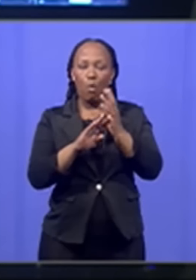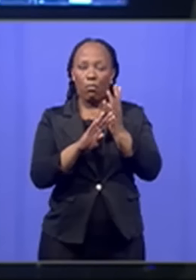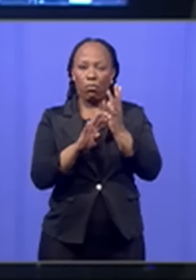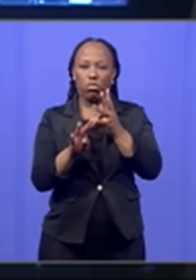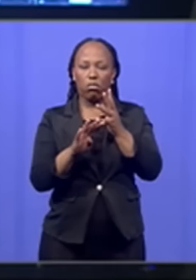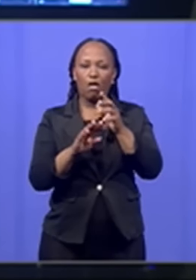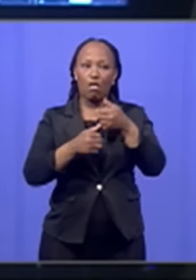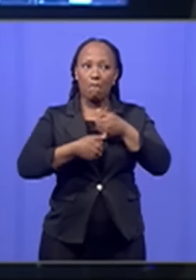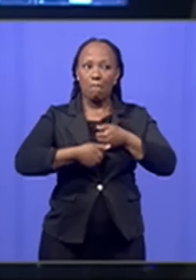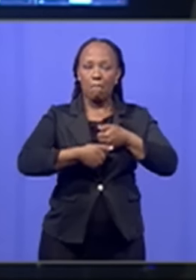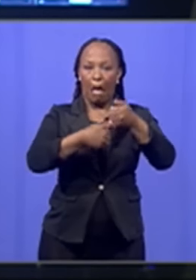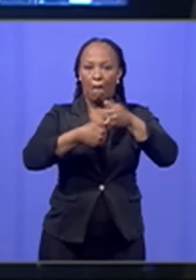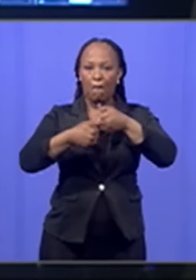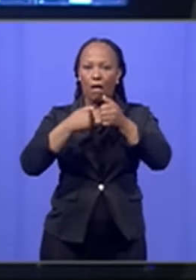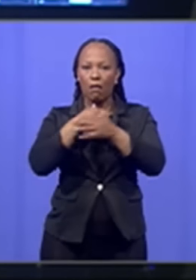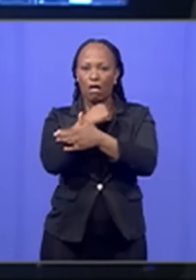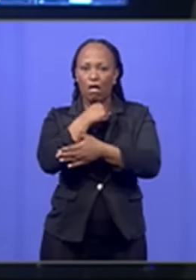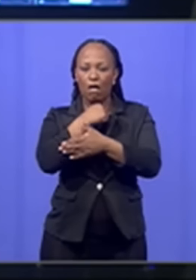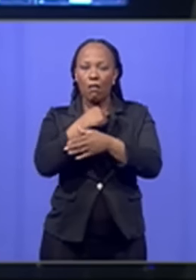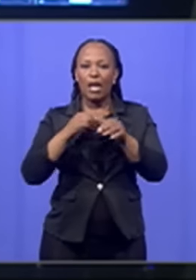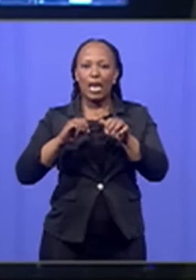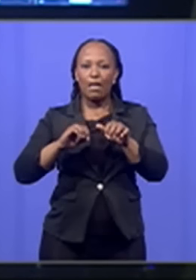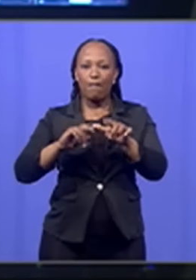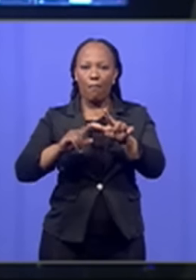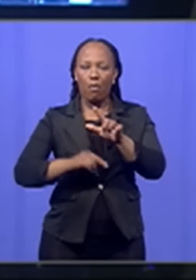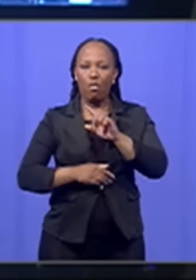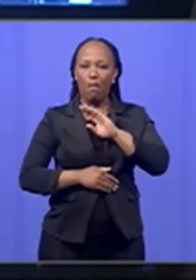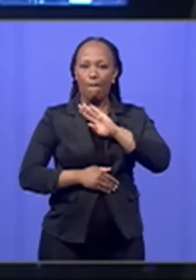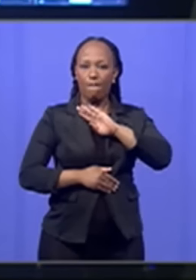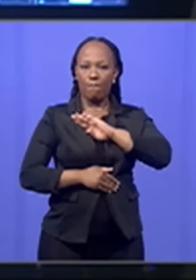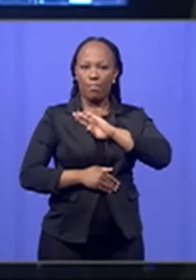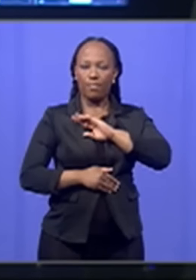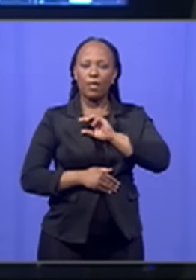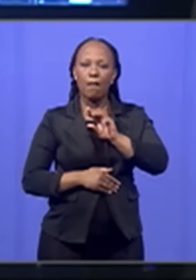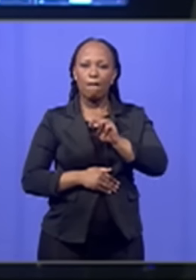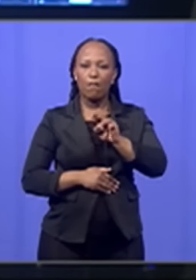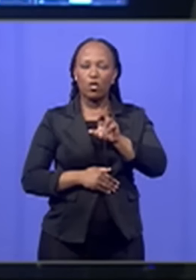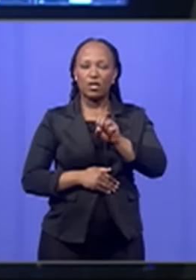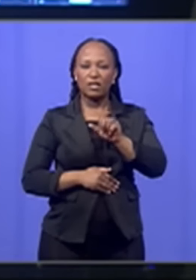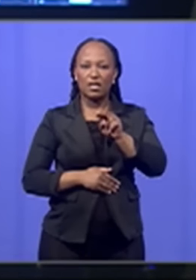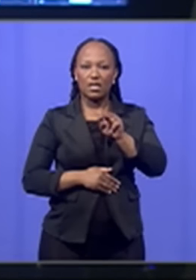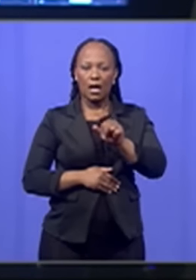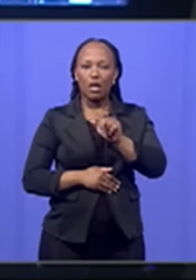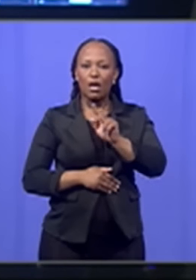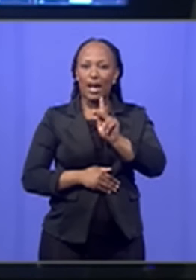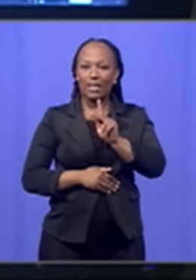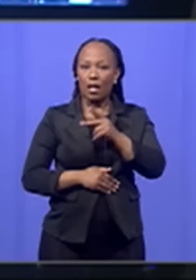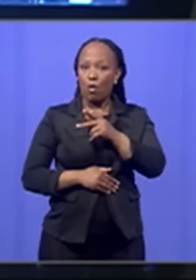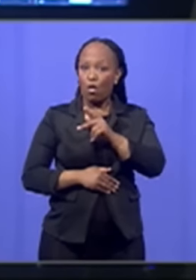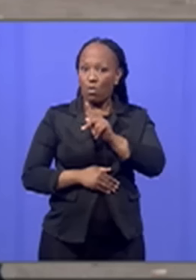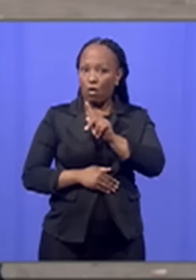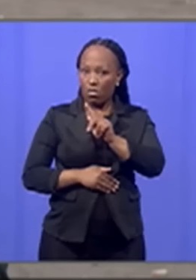tsa bo yona se mosina provinseng ya Limpopo. Tlaleho e feletseng tabeng ena ya latela ka Katlehonyoni.